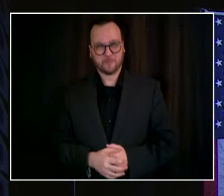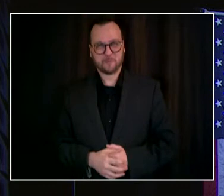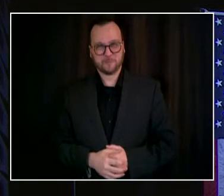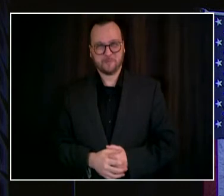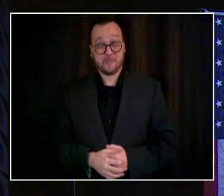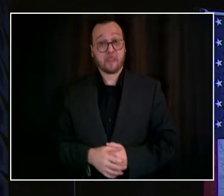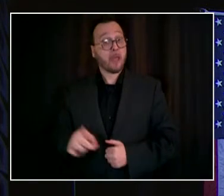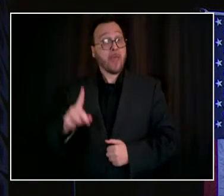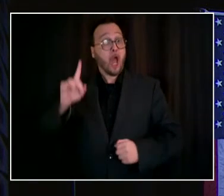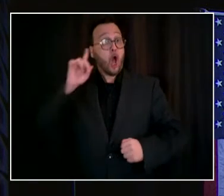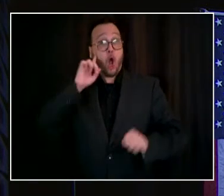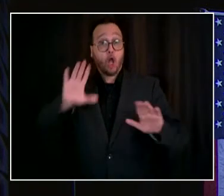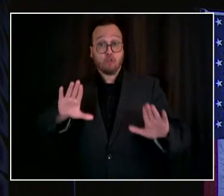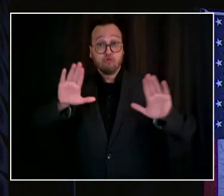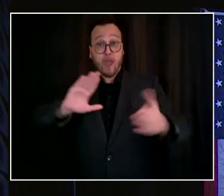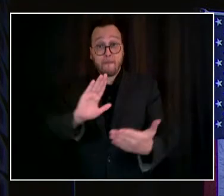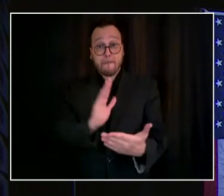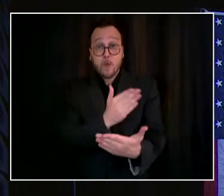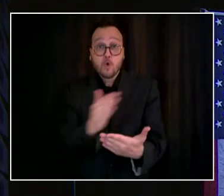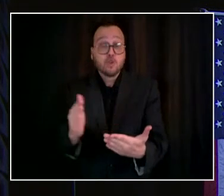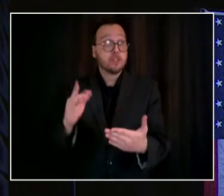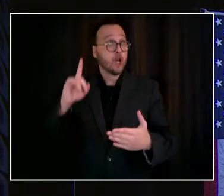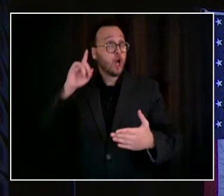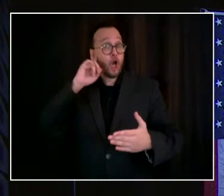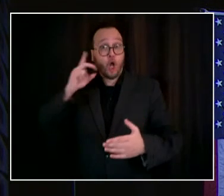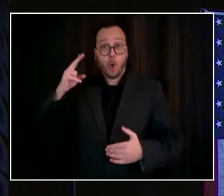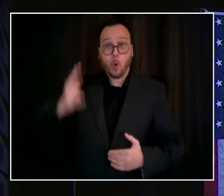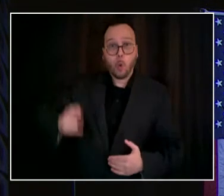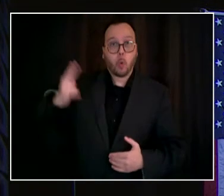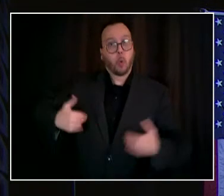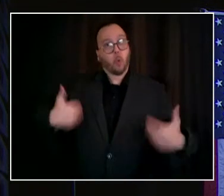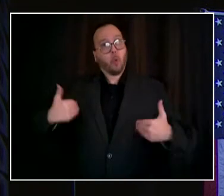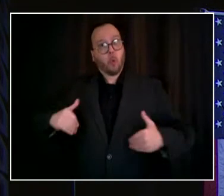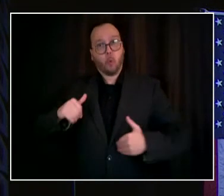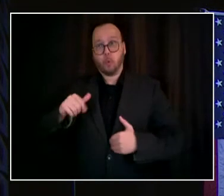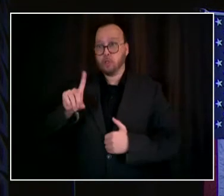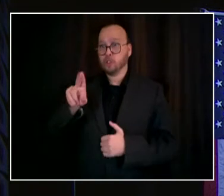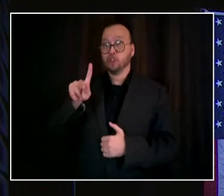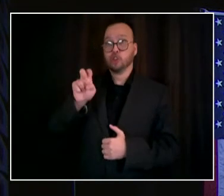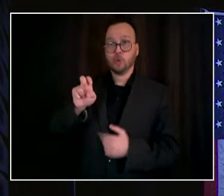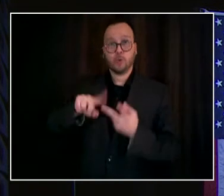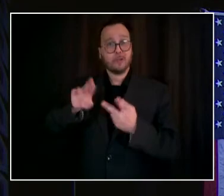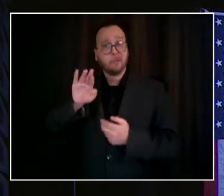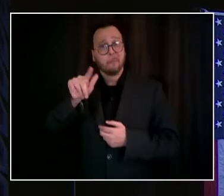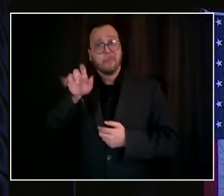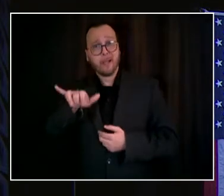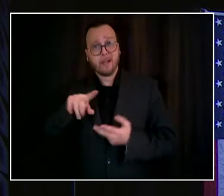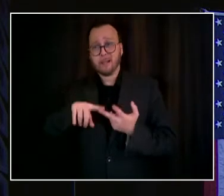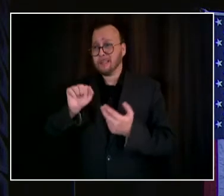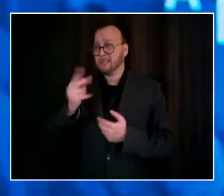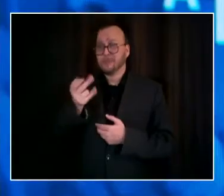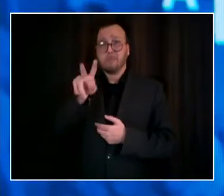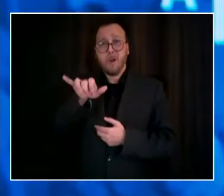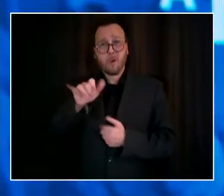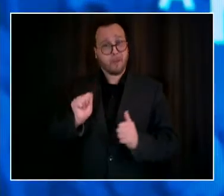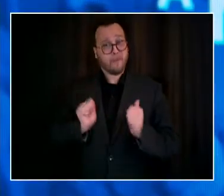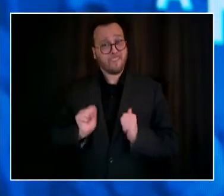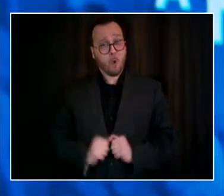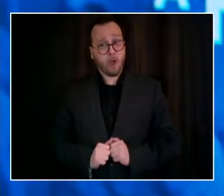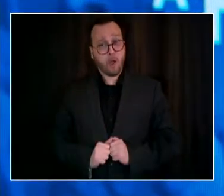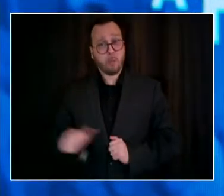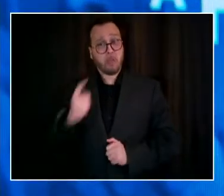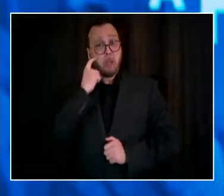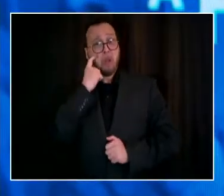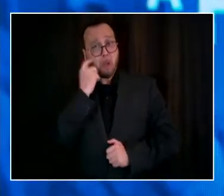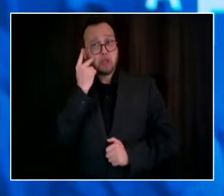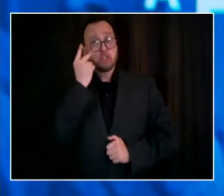great music and legends like Duke, Billy, and Smokey perform. and witnessed stars